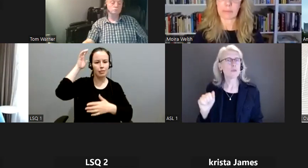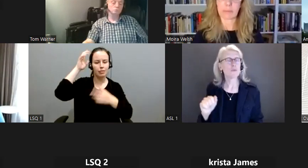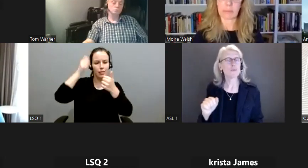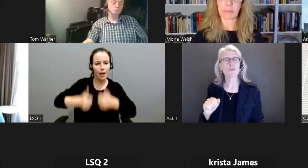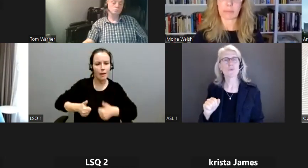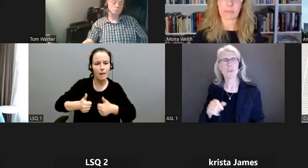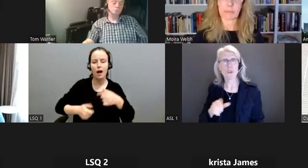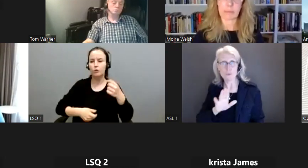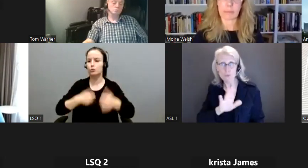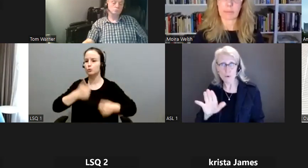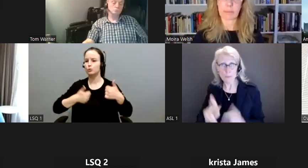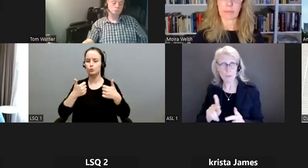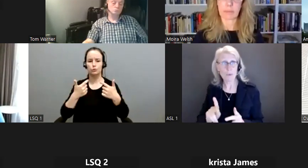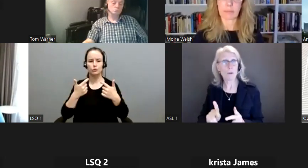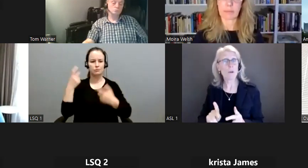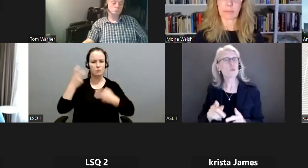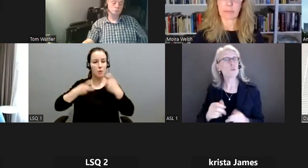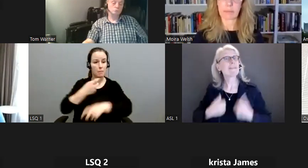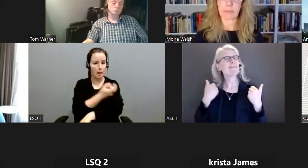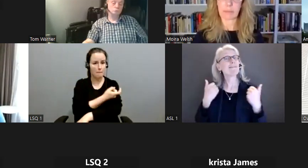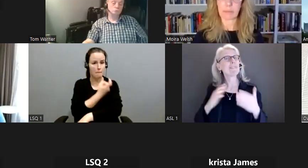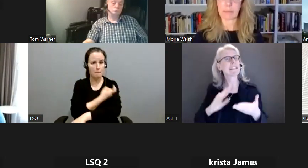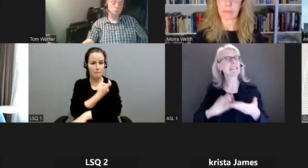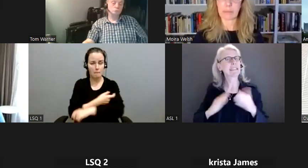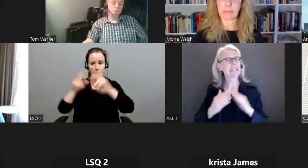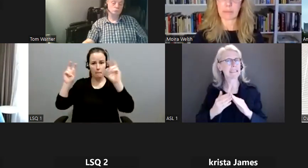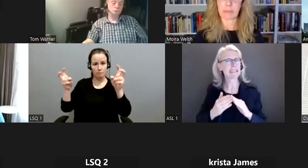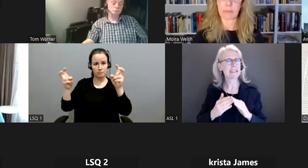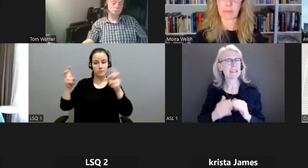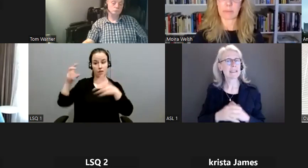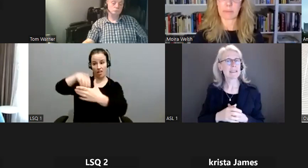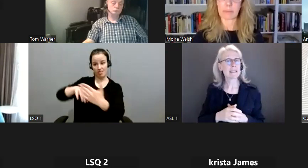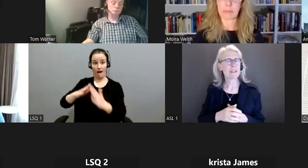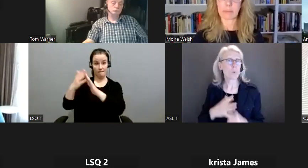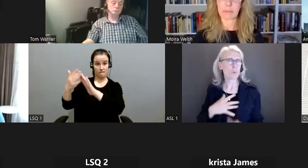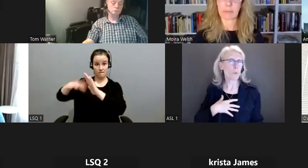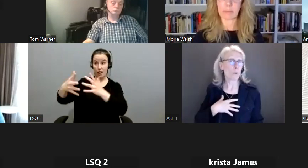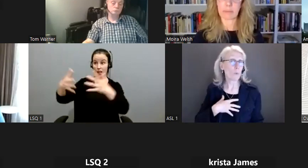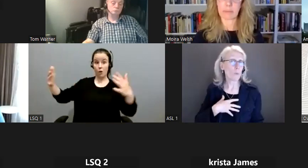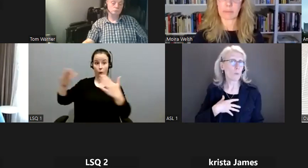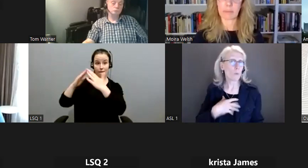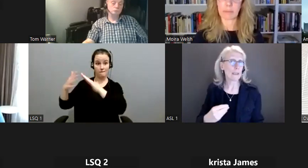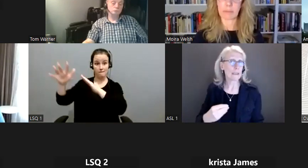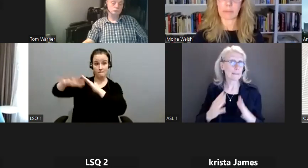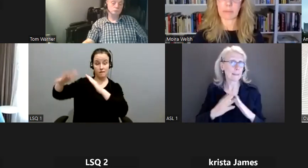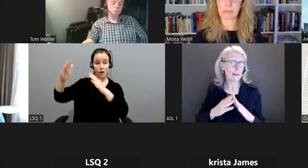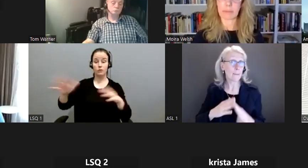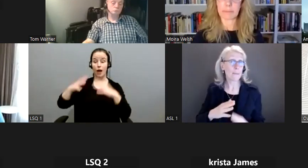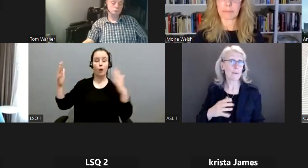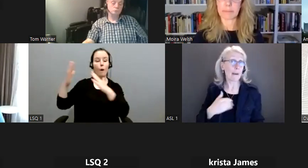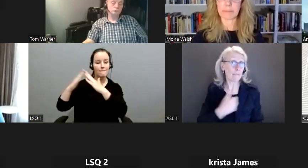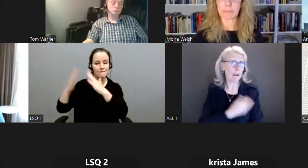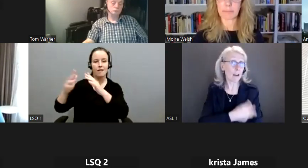people have, at least you live in the cities, or at least if you live in a white village or town, you're accessible to a hospital. We don't have